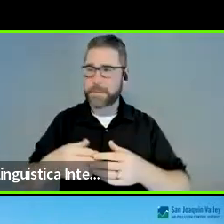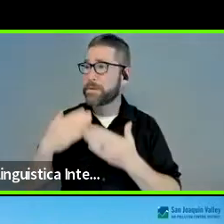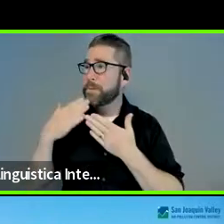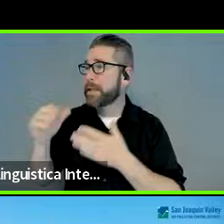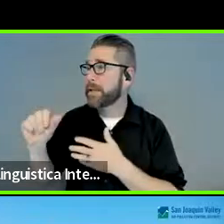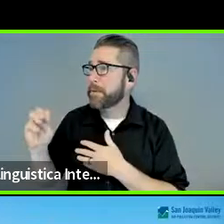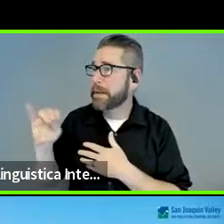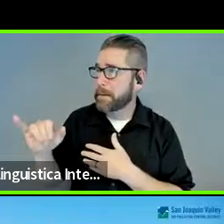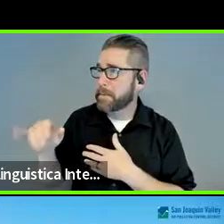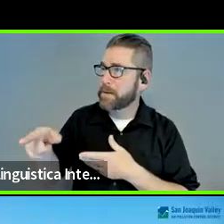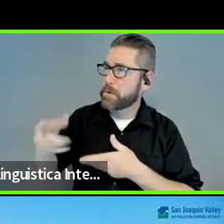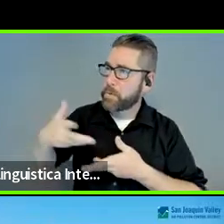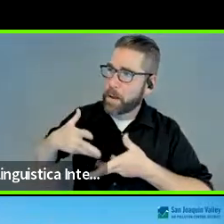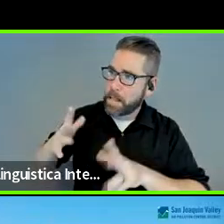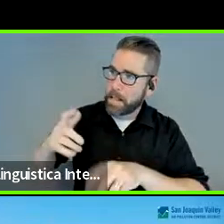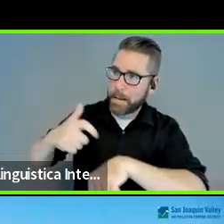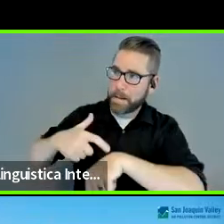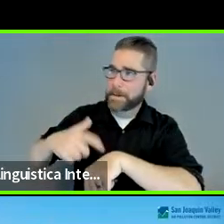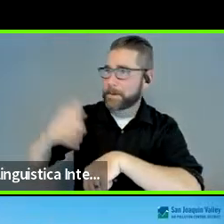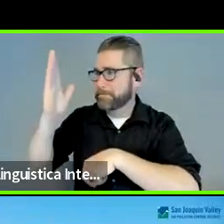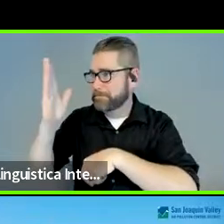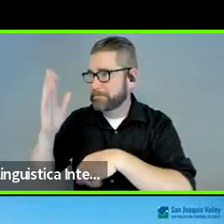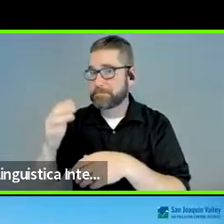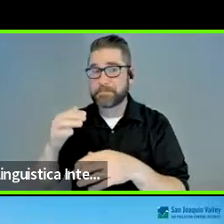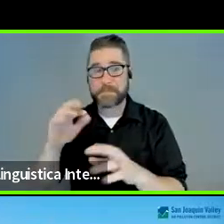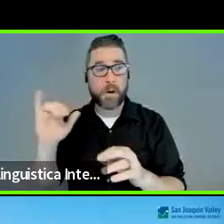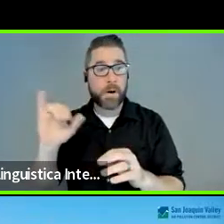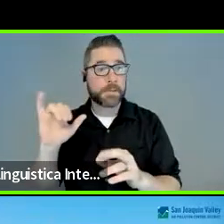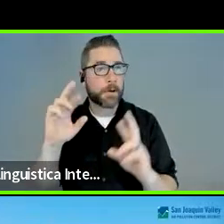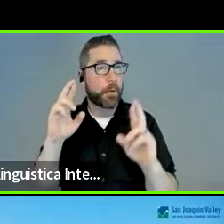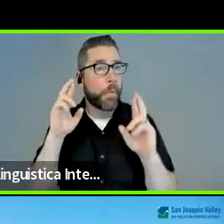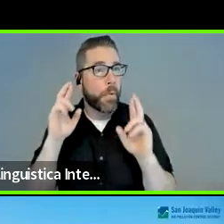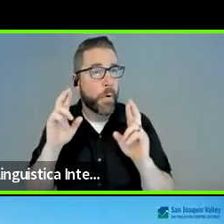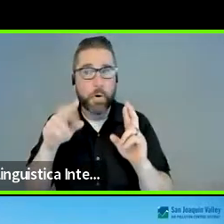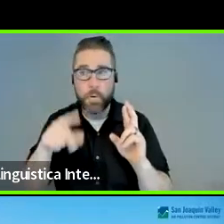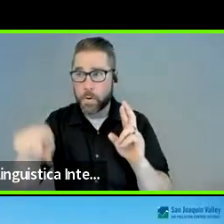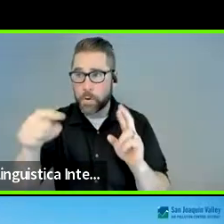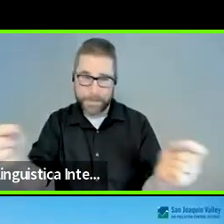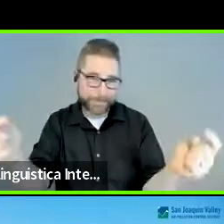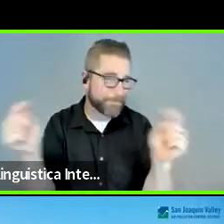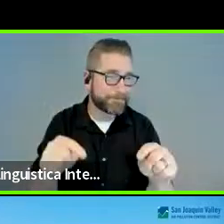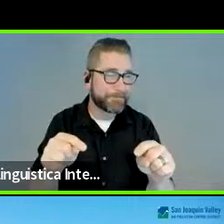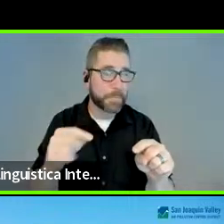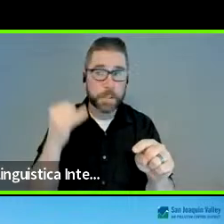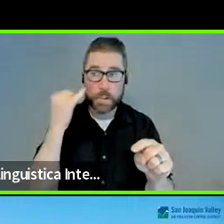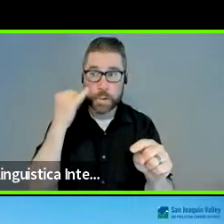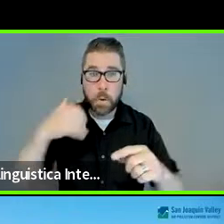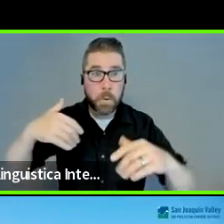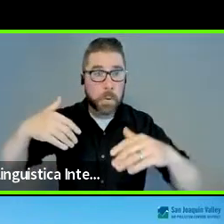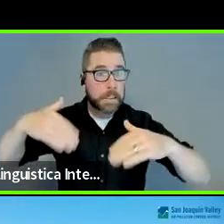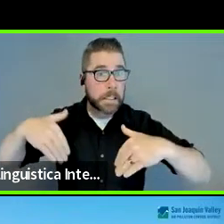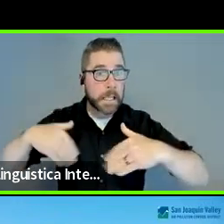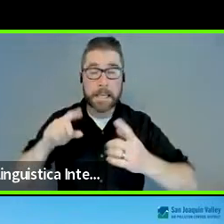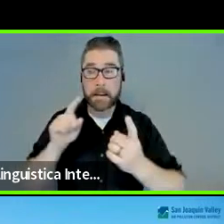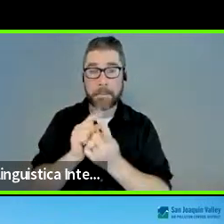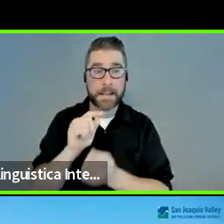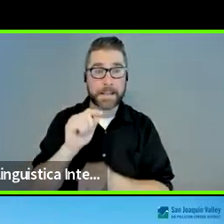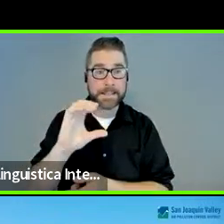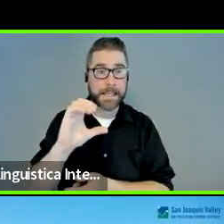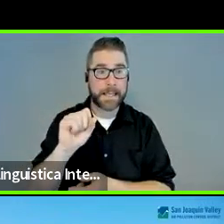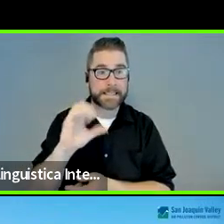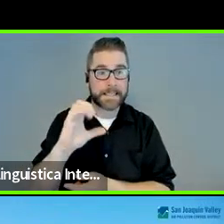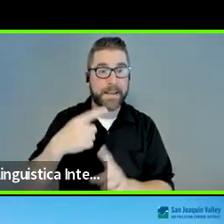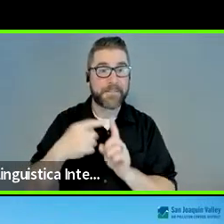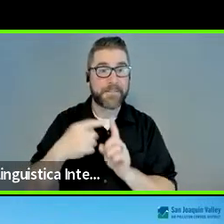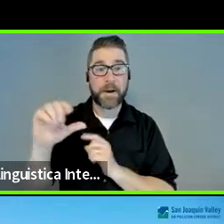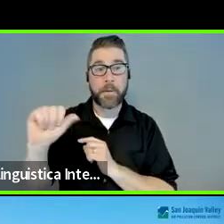all. Hopefully we can see a lot of you there. And if you've never met someone on the CSC from Arvin, which is the furthest CSC